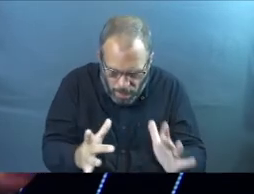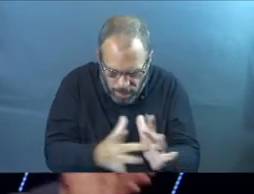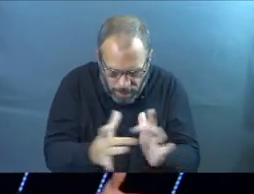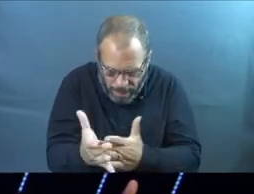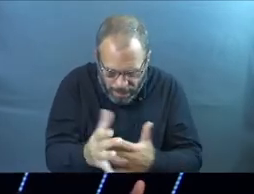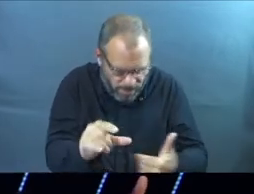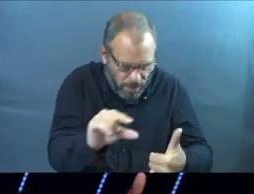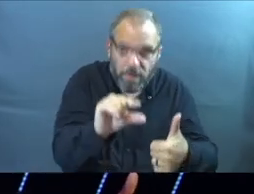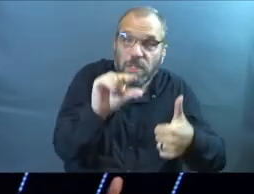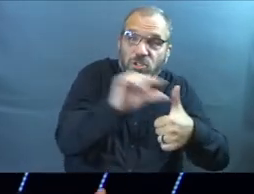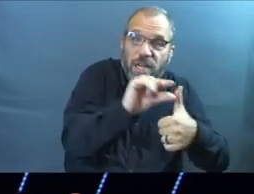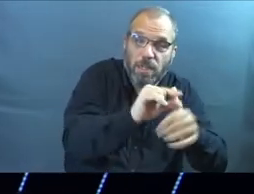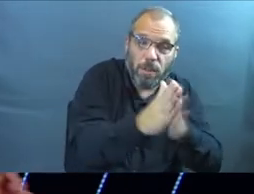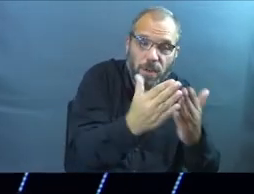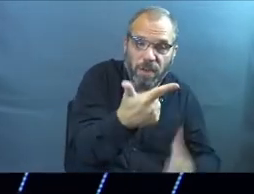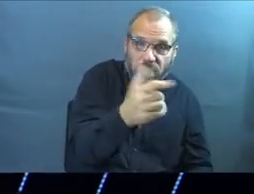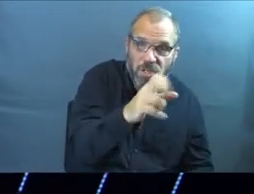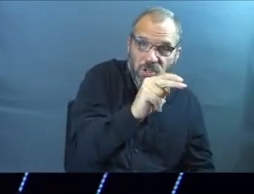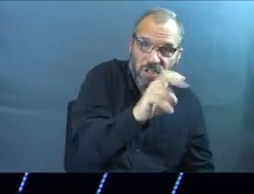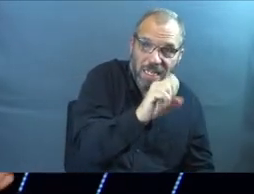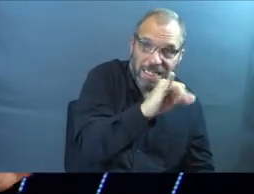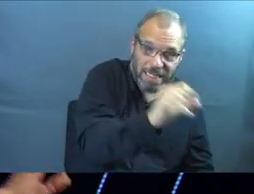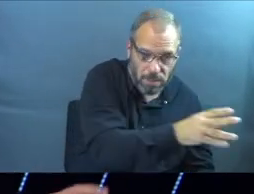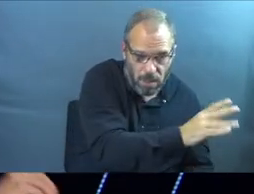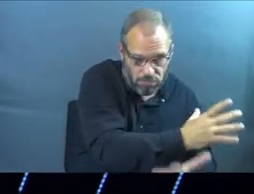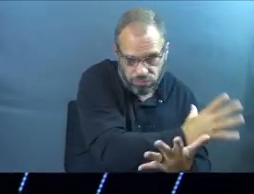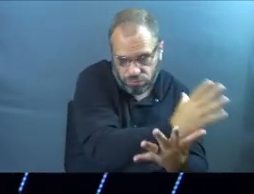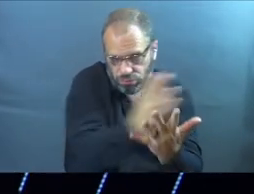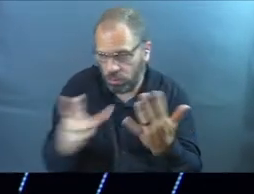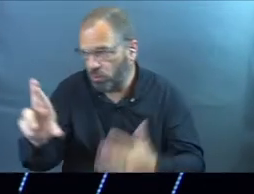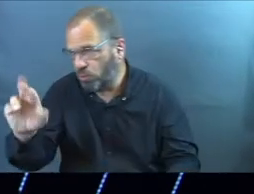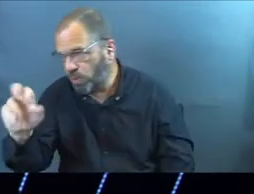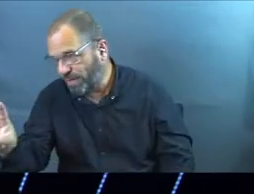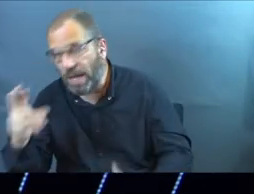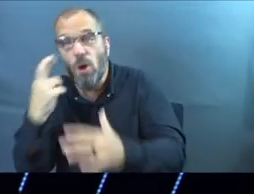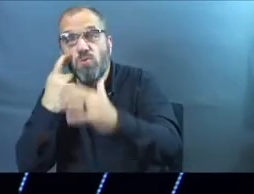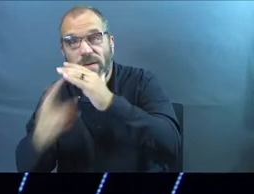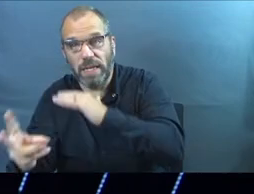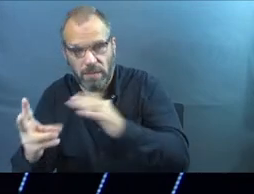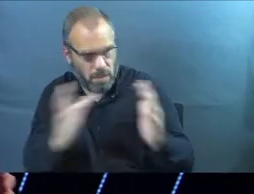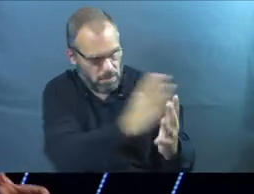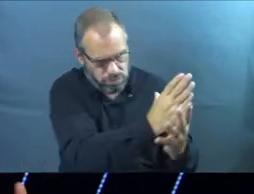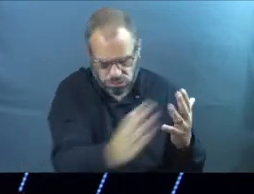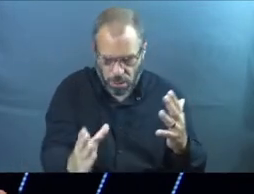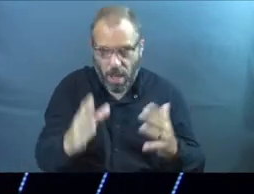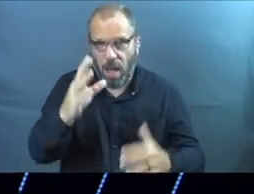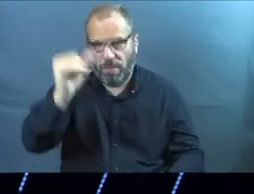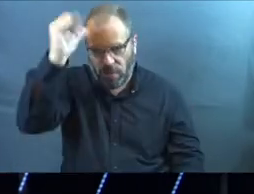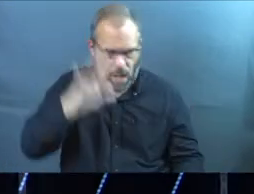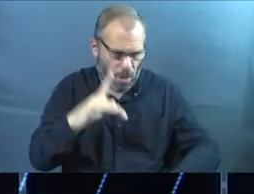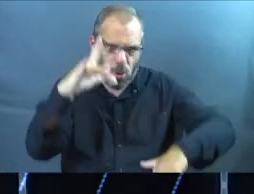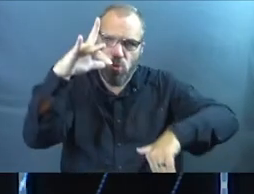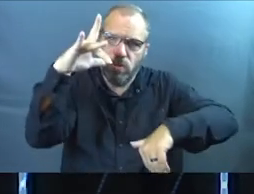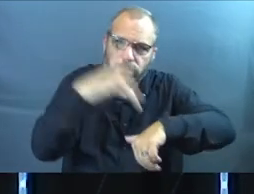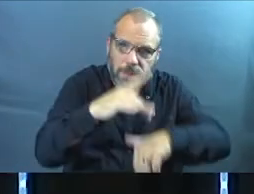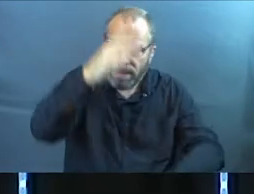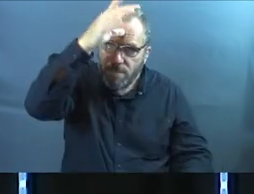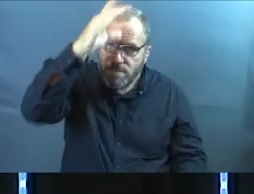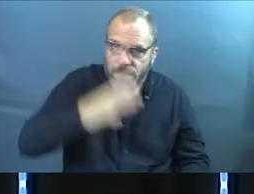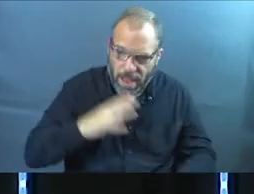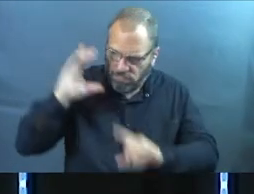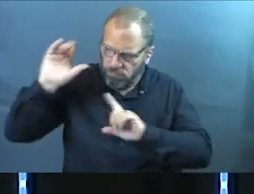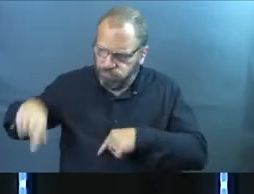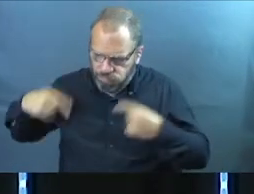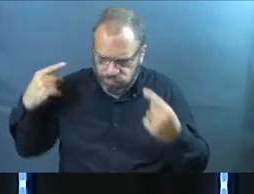scripture from Genesis to Revelation? It is the story of God interacting with mankind, reaching out to rescue mankind.